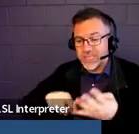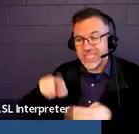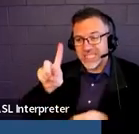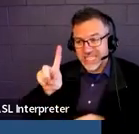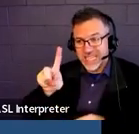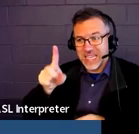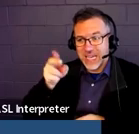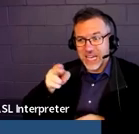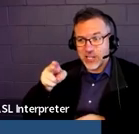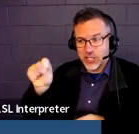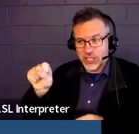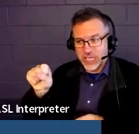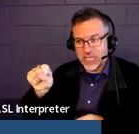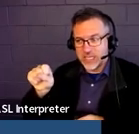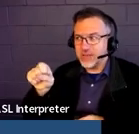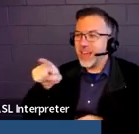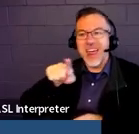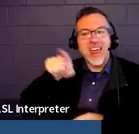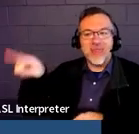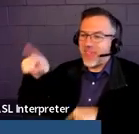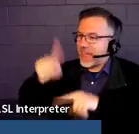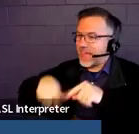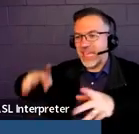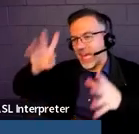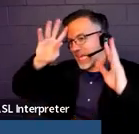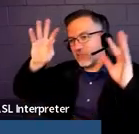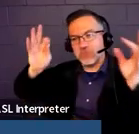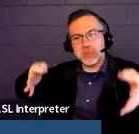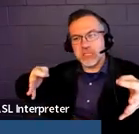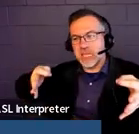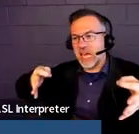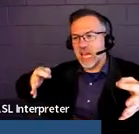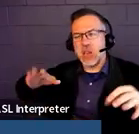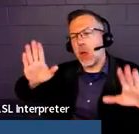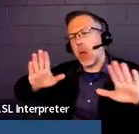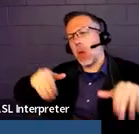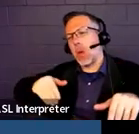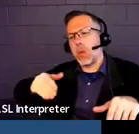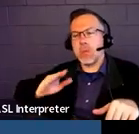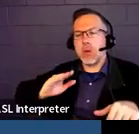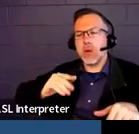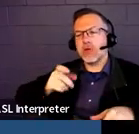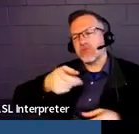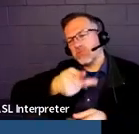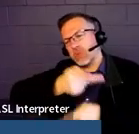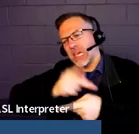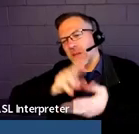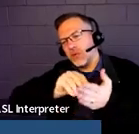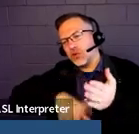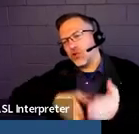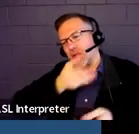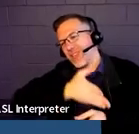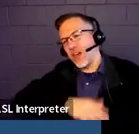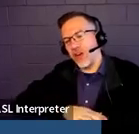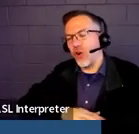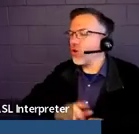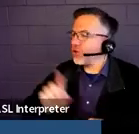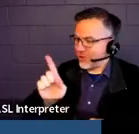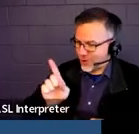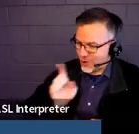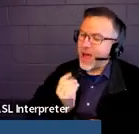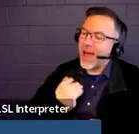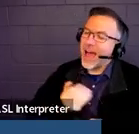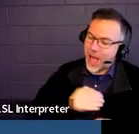us that they want to kick the ball down the road and we should keep our student, right? But with that same